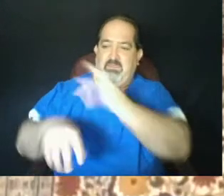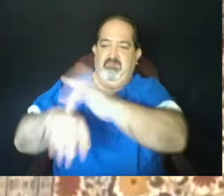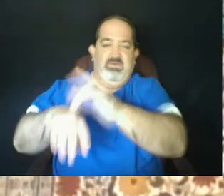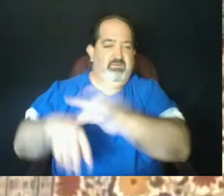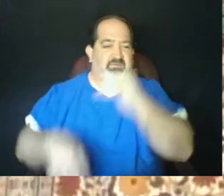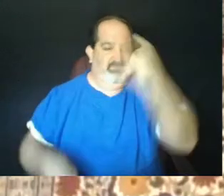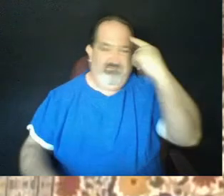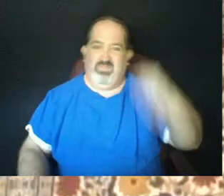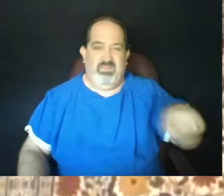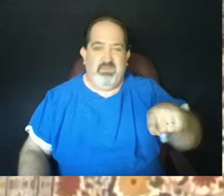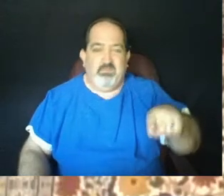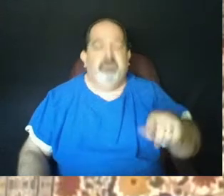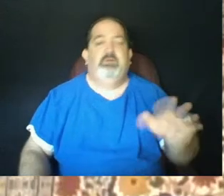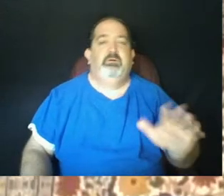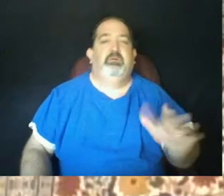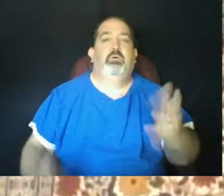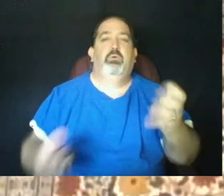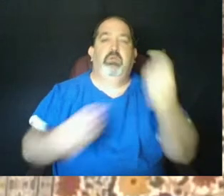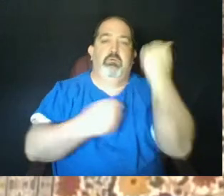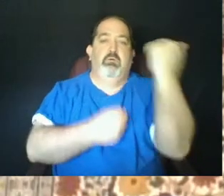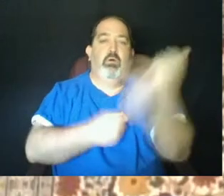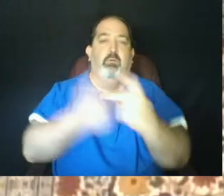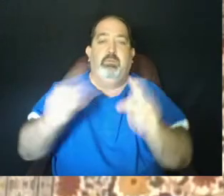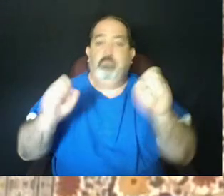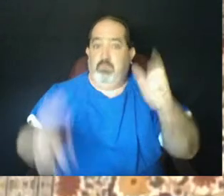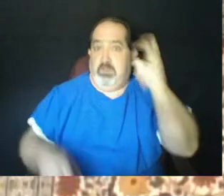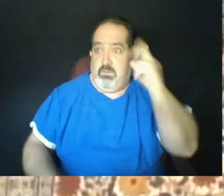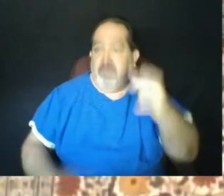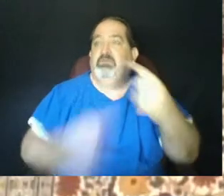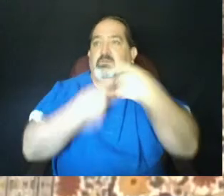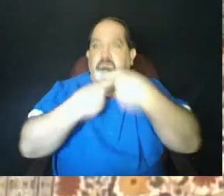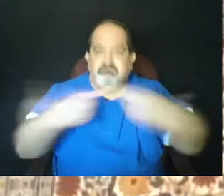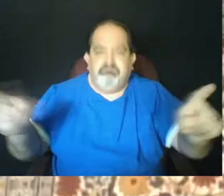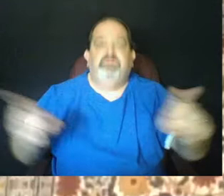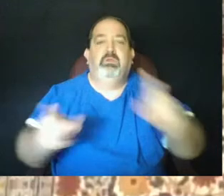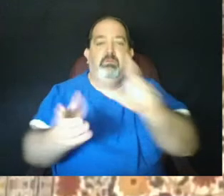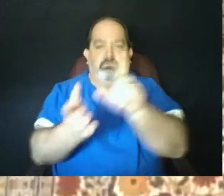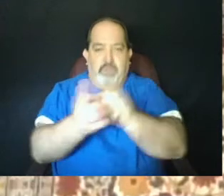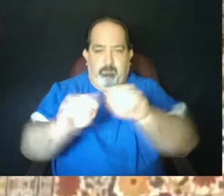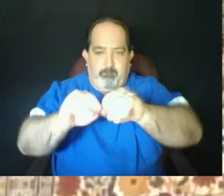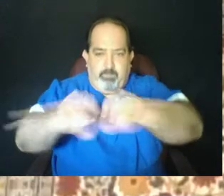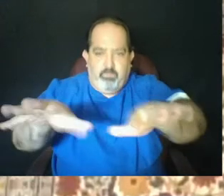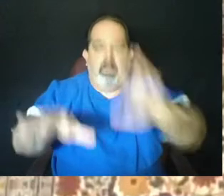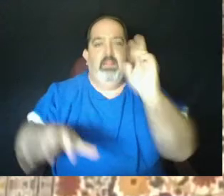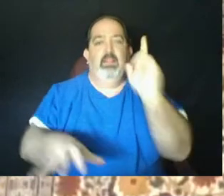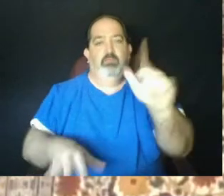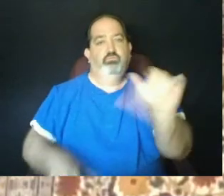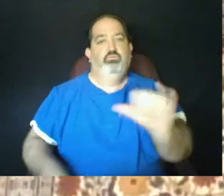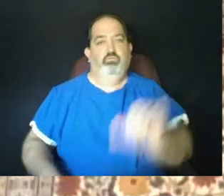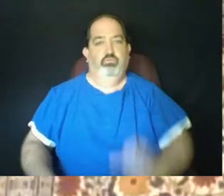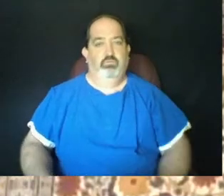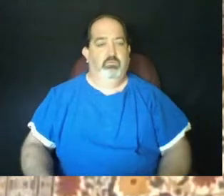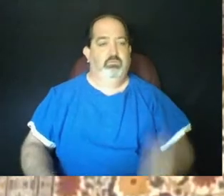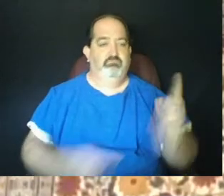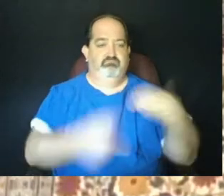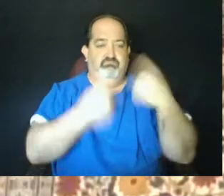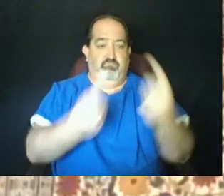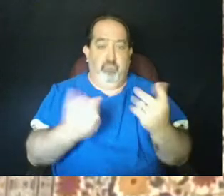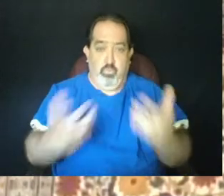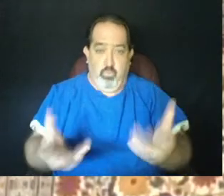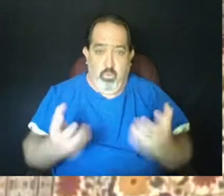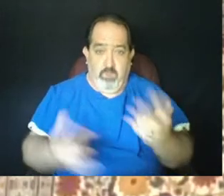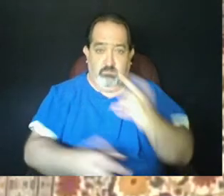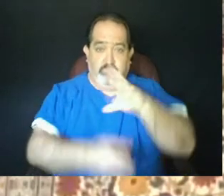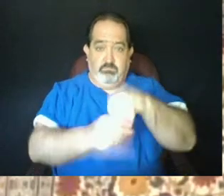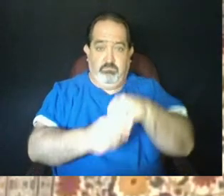them. And I want everyone who can hear this, and I will publish this later as well, that if you have ever wanted to